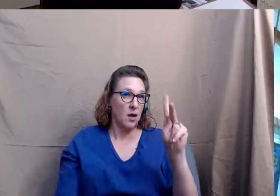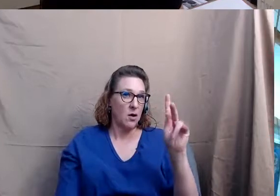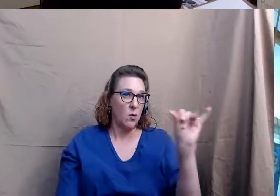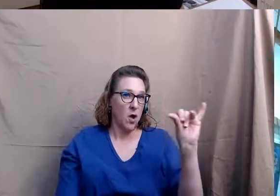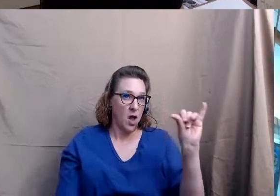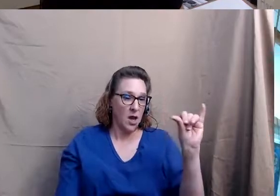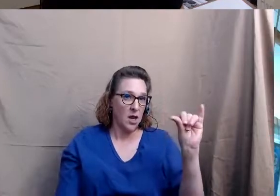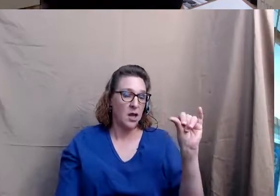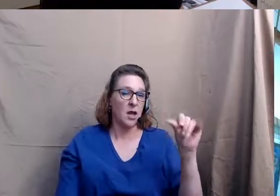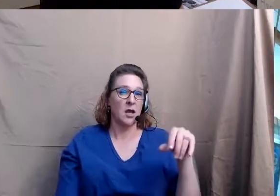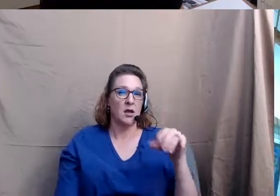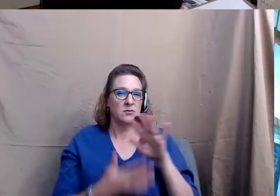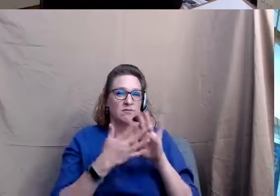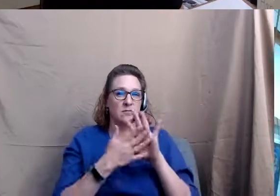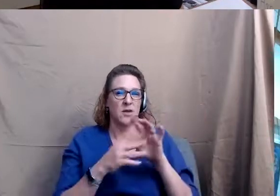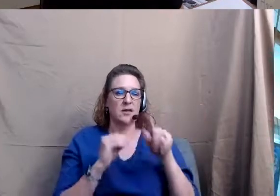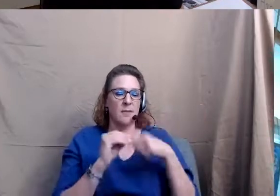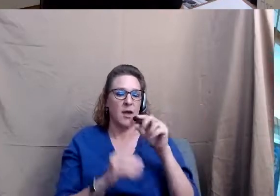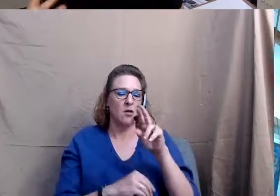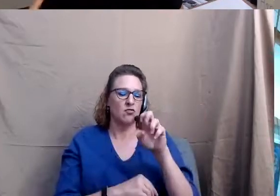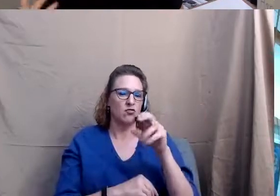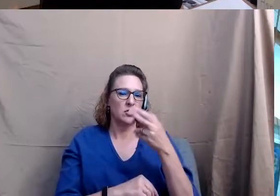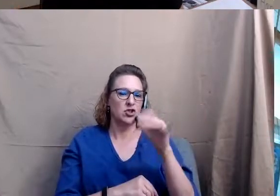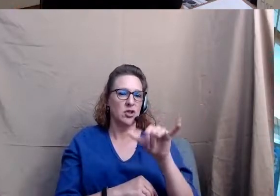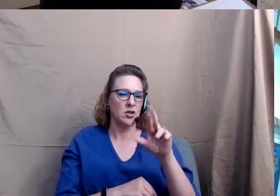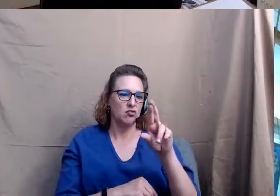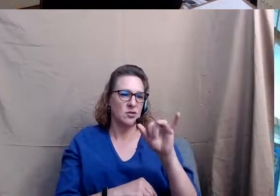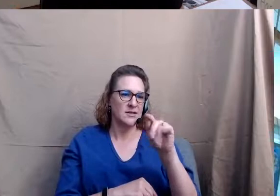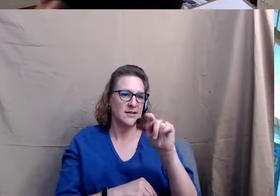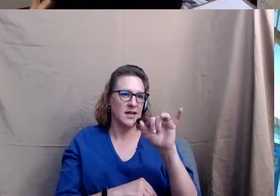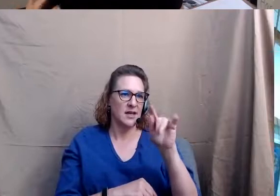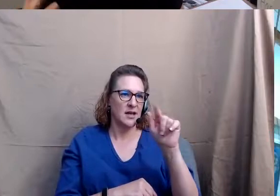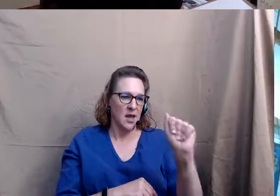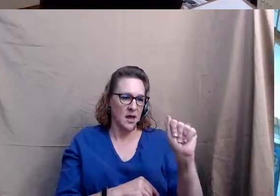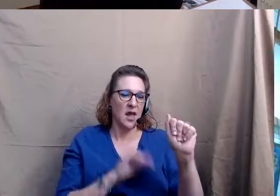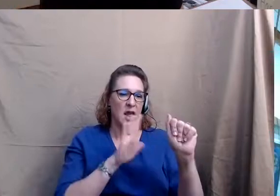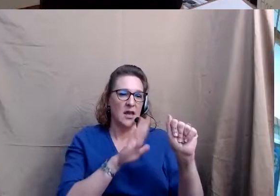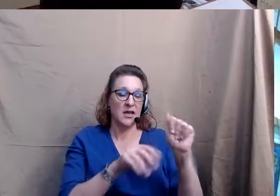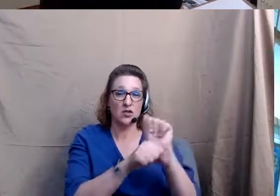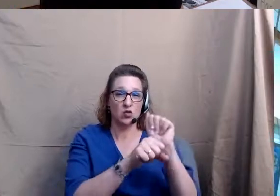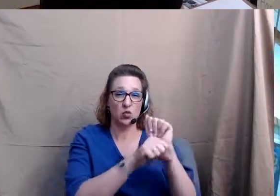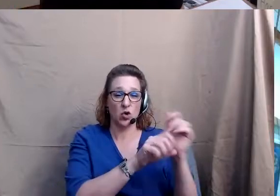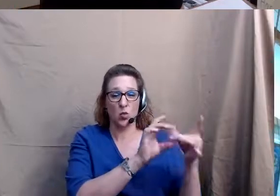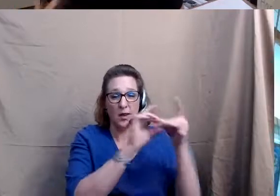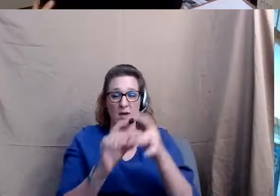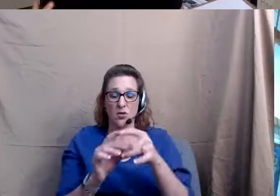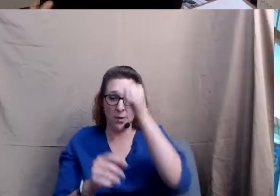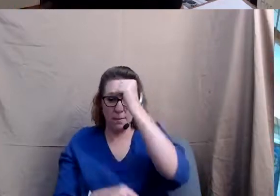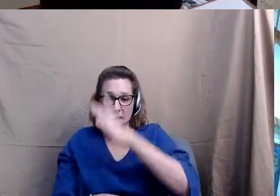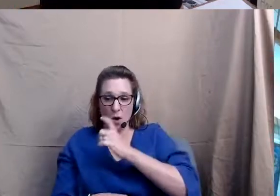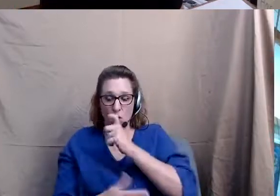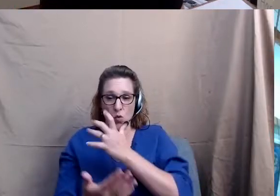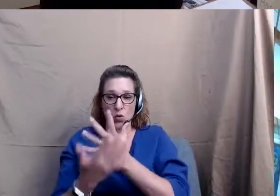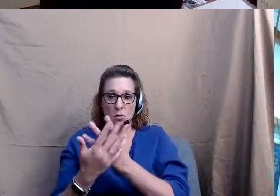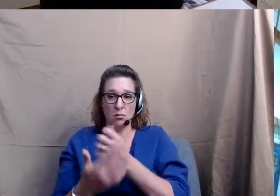it. And it's about Richie Reseda and the work that he did with incarcerated guys around